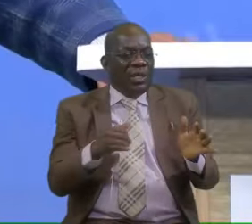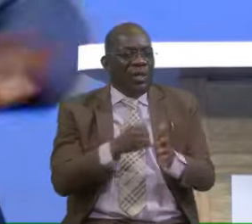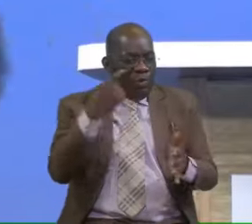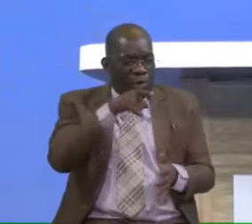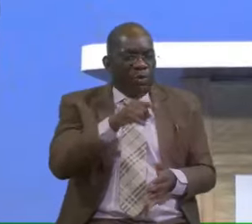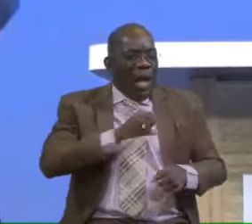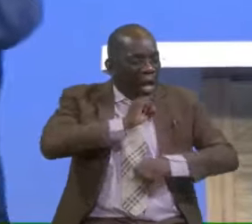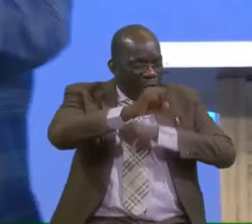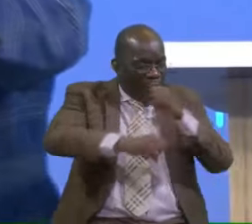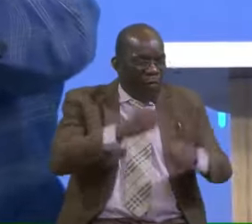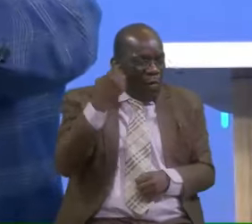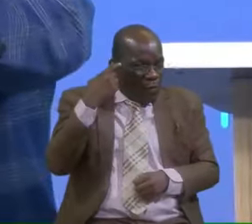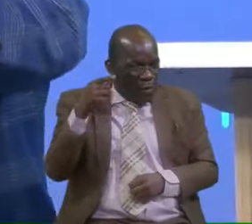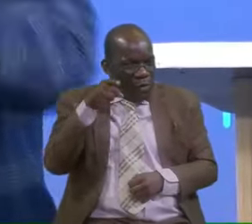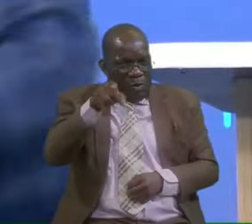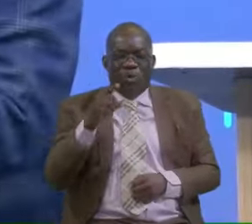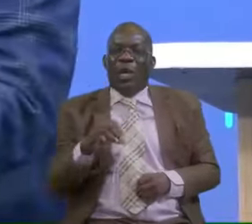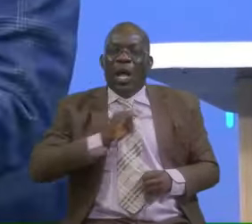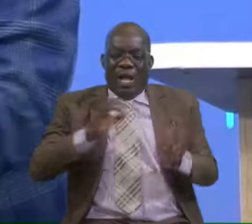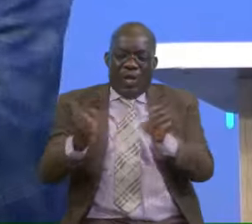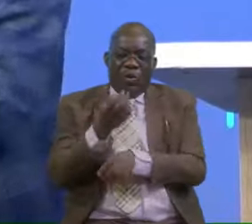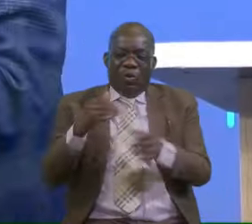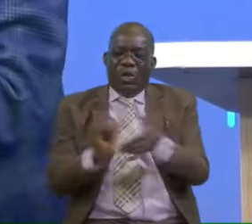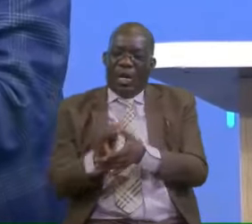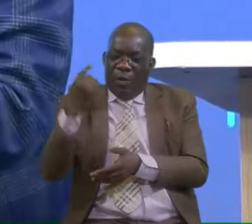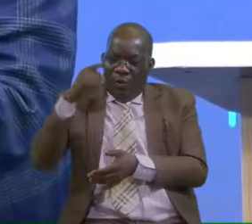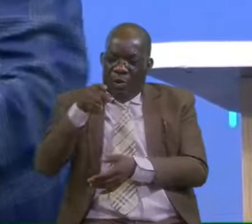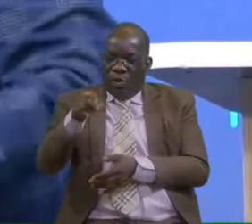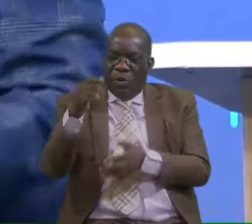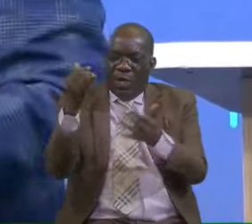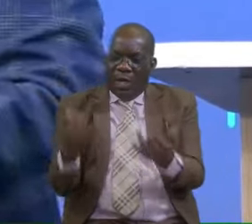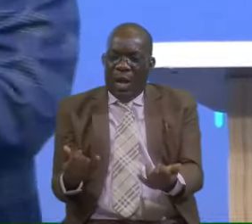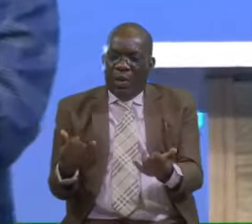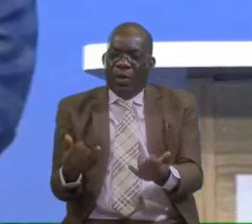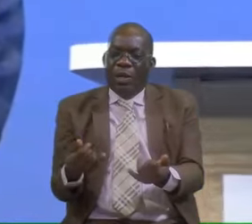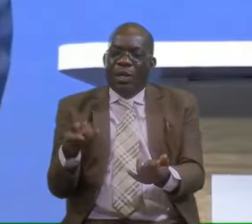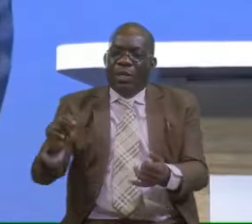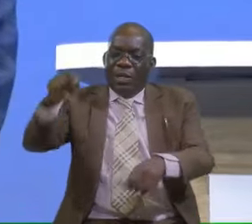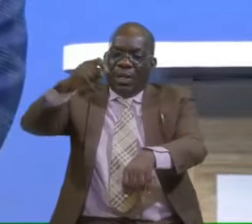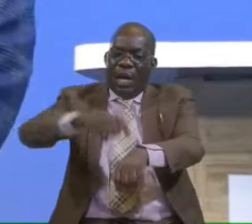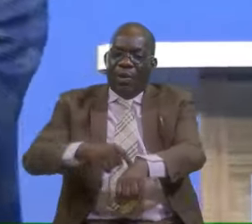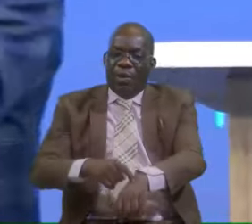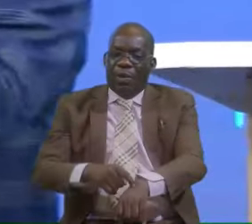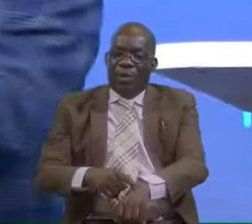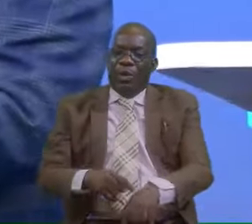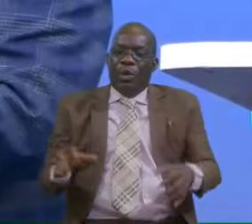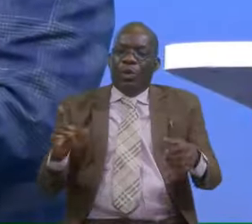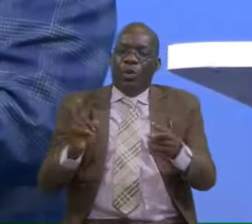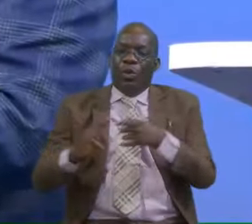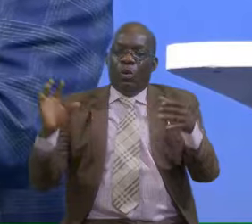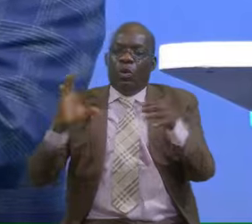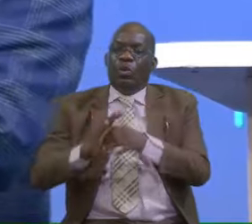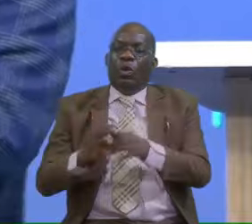suffered that for you. I took that for you. And now the time you link up with him and